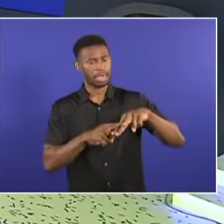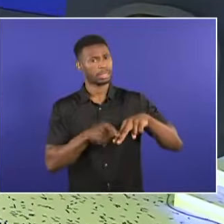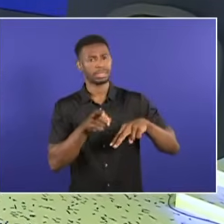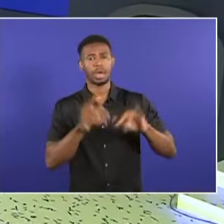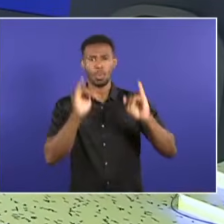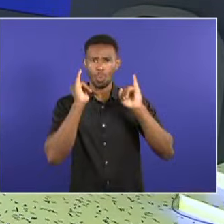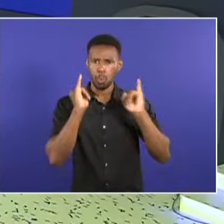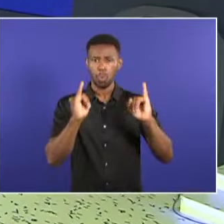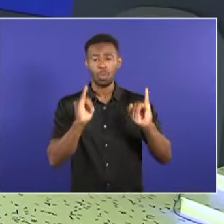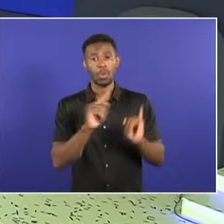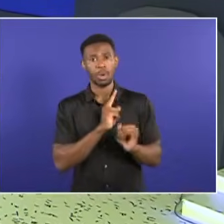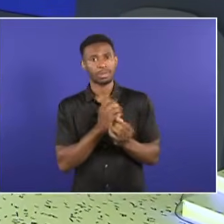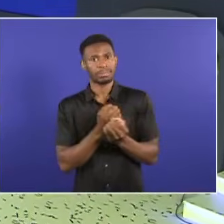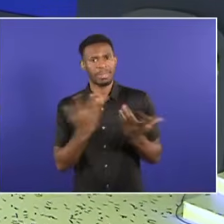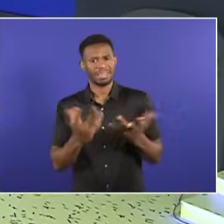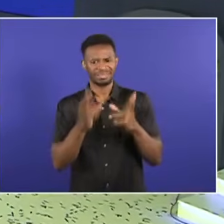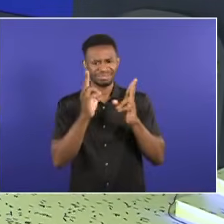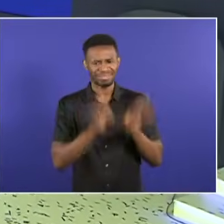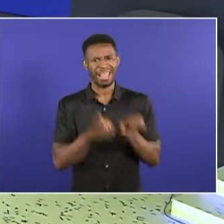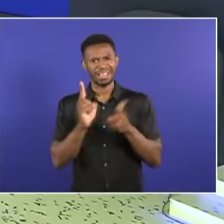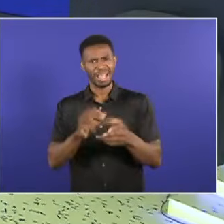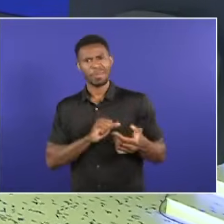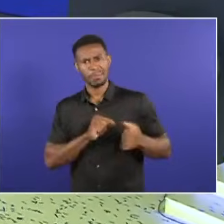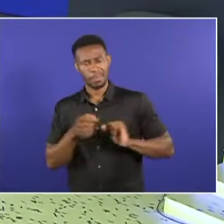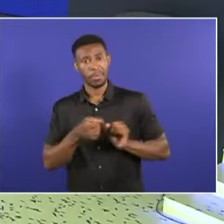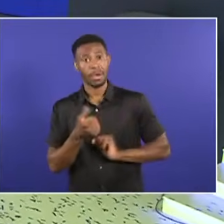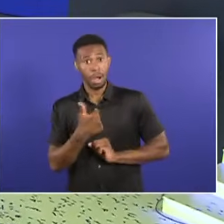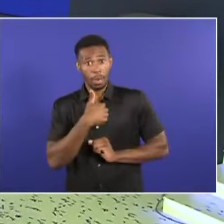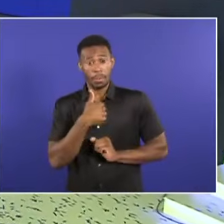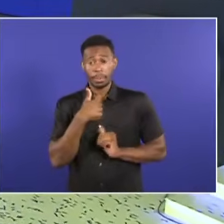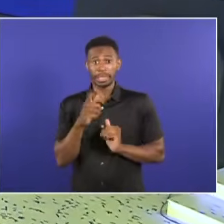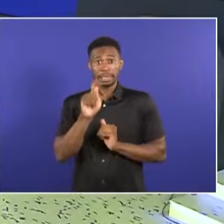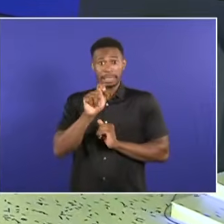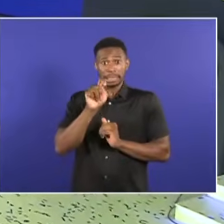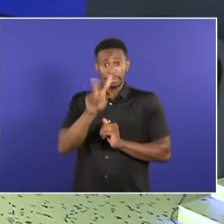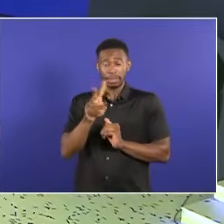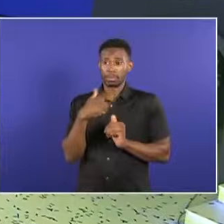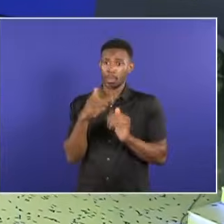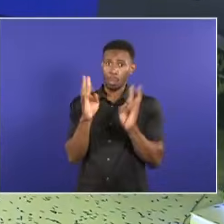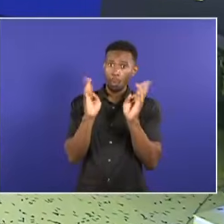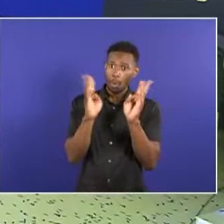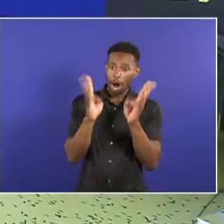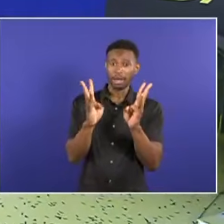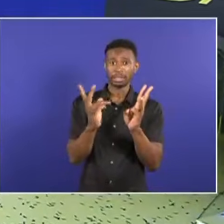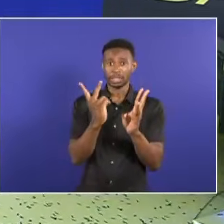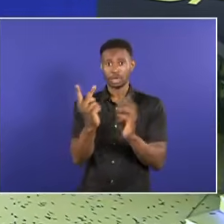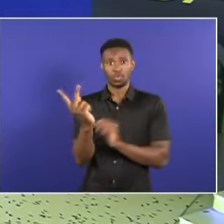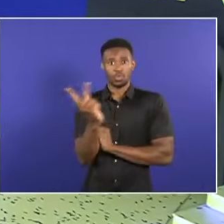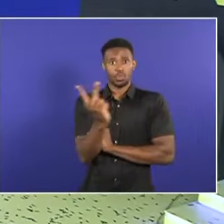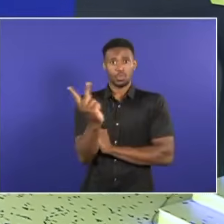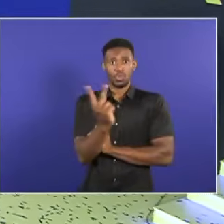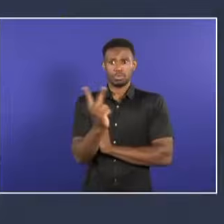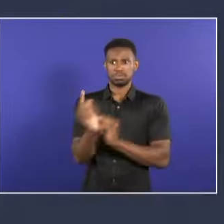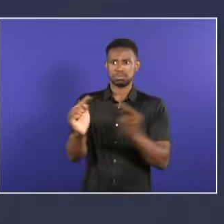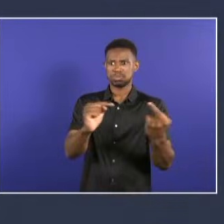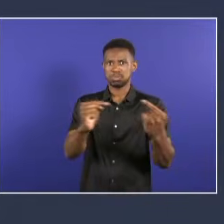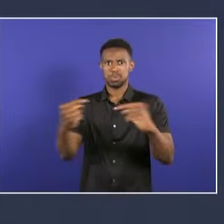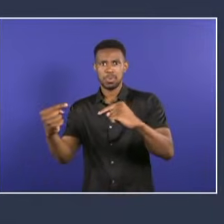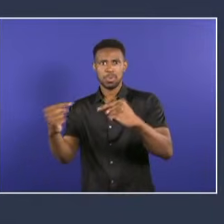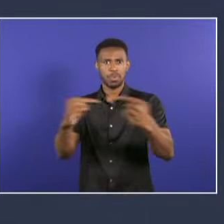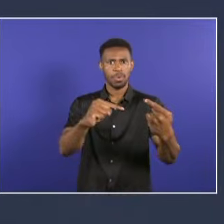grief. I remember watching on TV, completely mesmerized by the quality of this